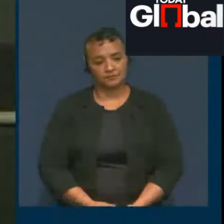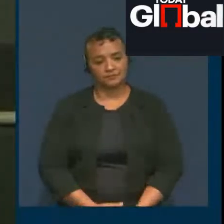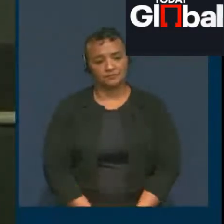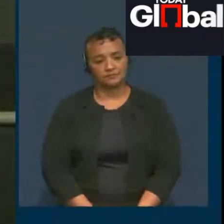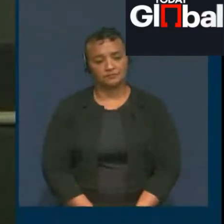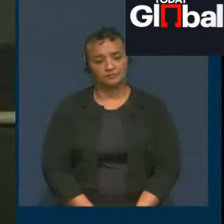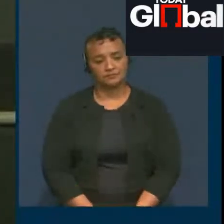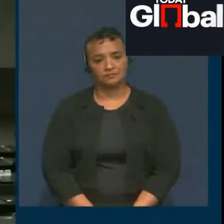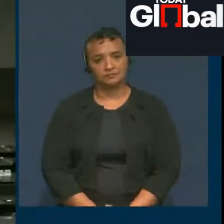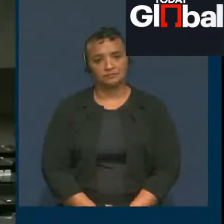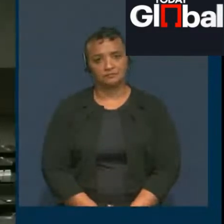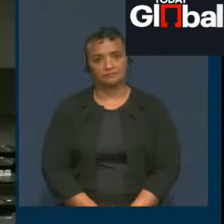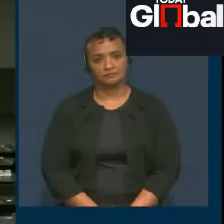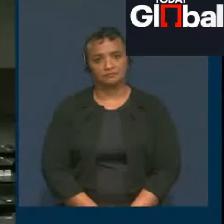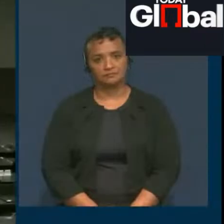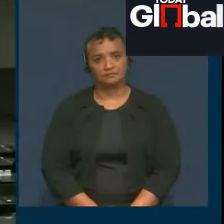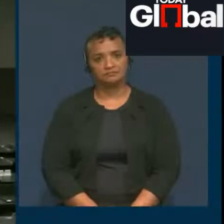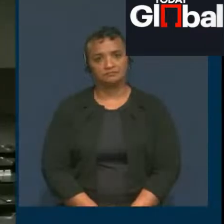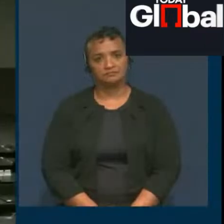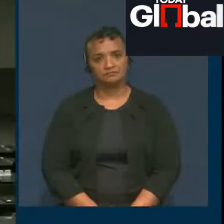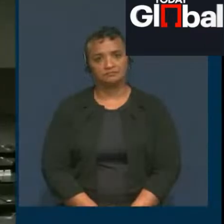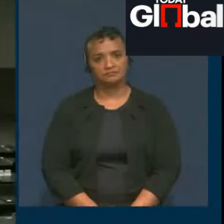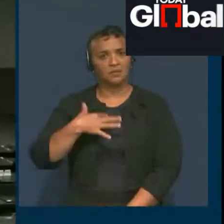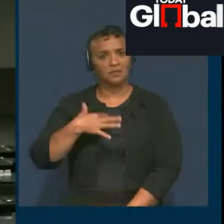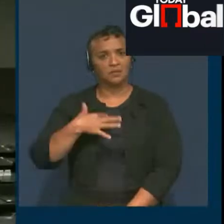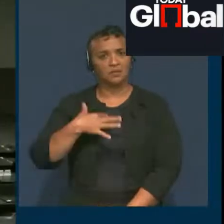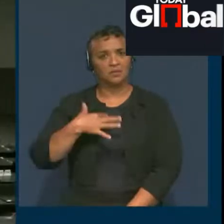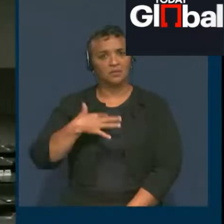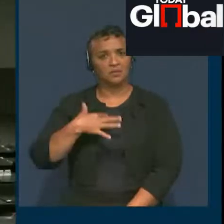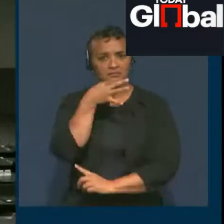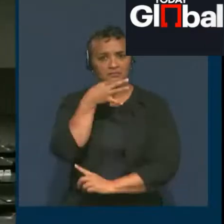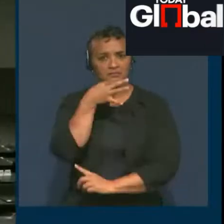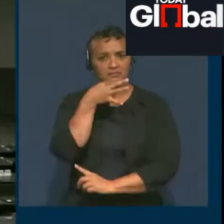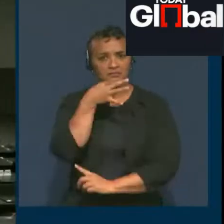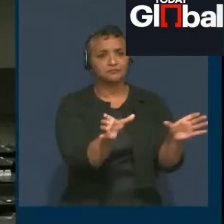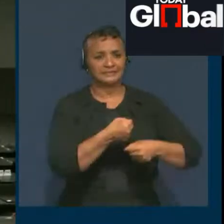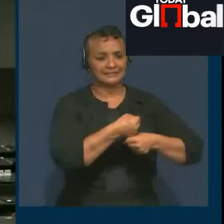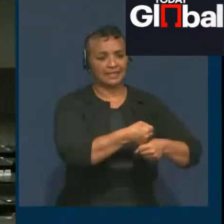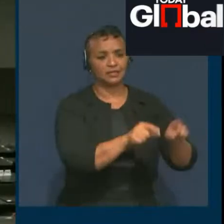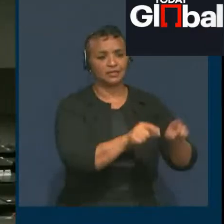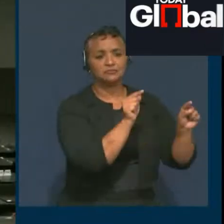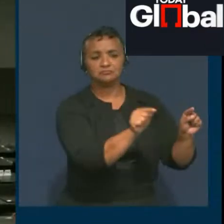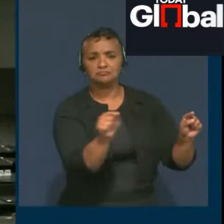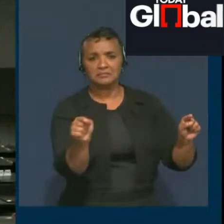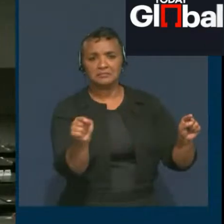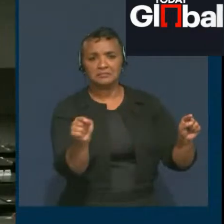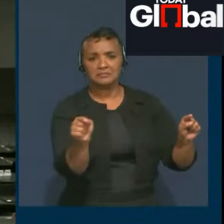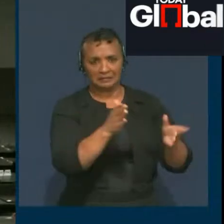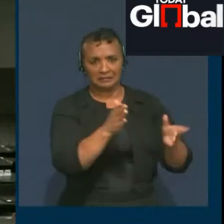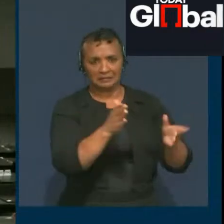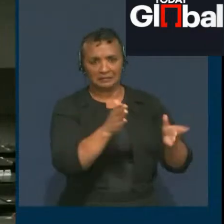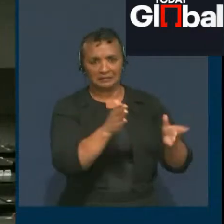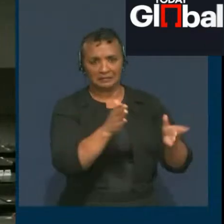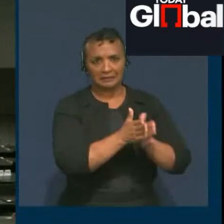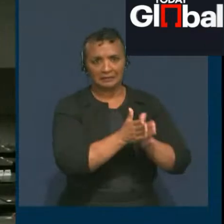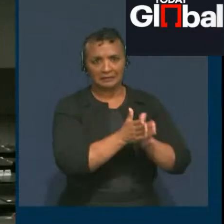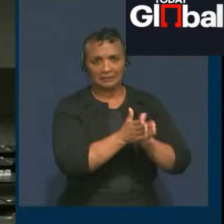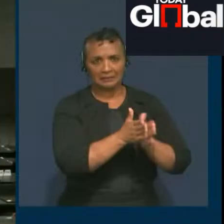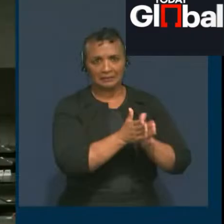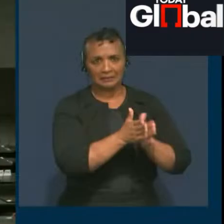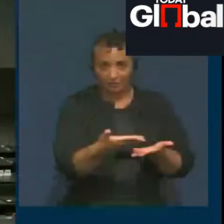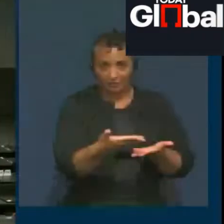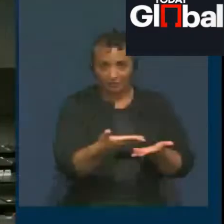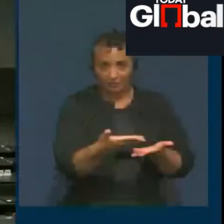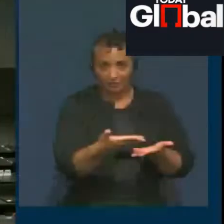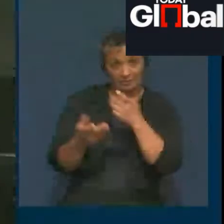I'd like to ask the members of the delegation to introduce themselves and to reply to the questions raised. On behalf of